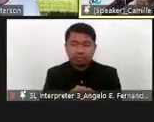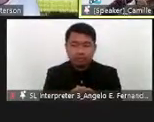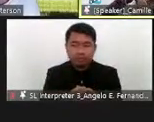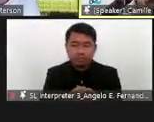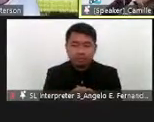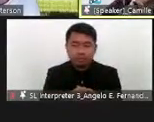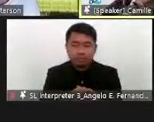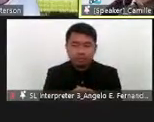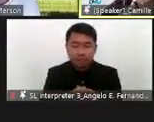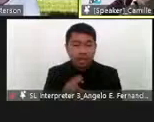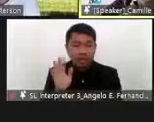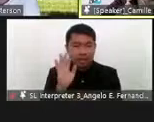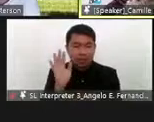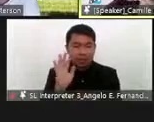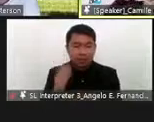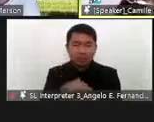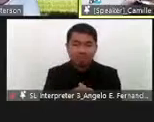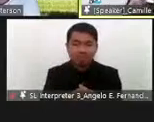Hello.